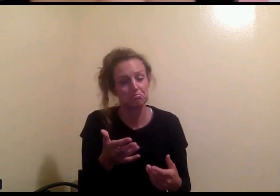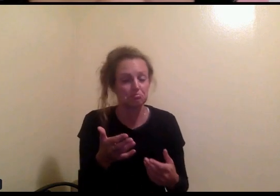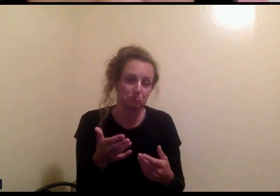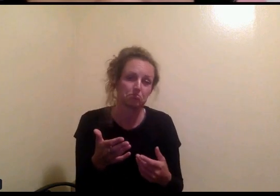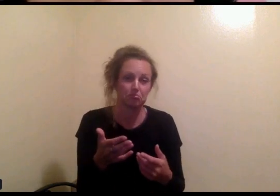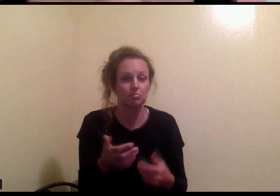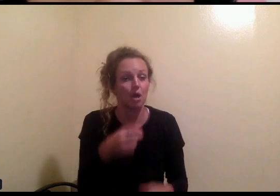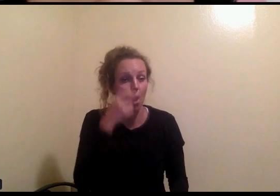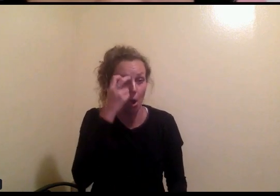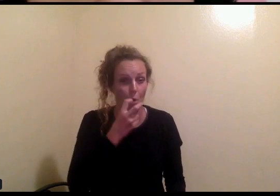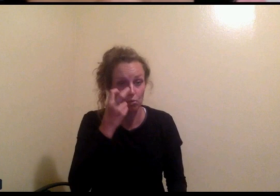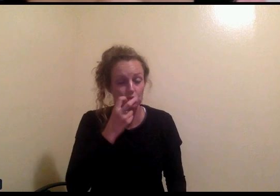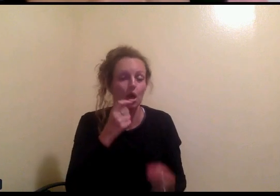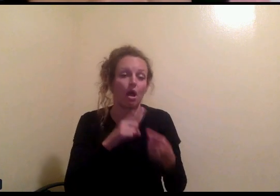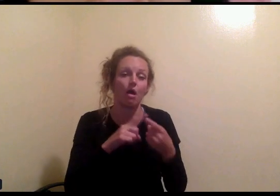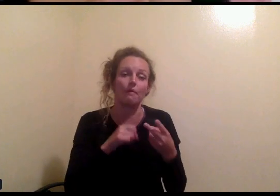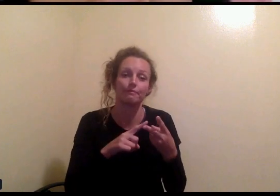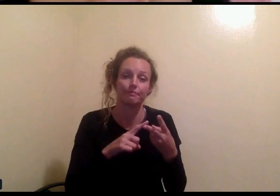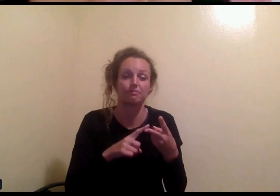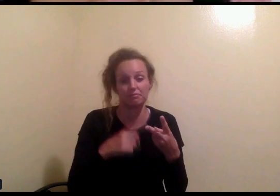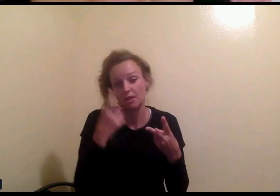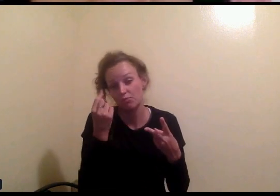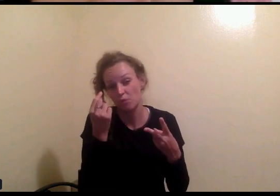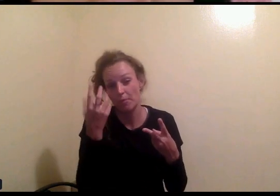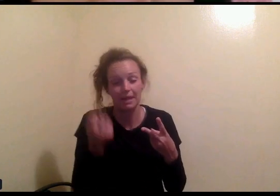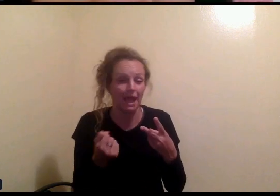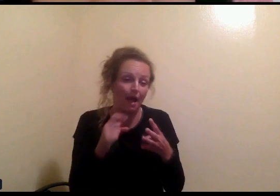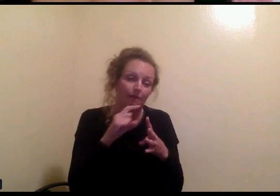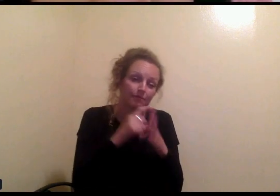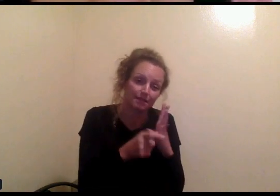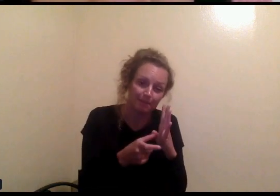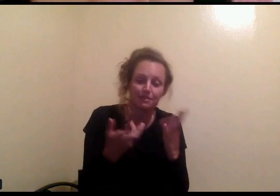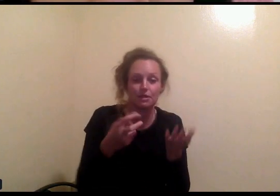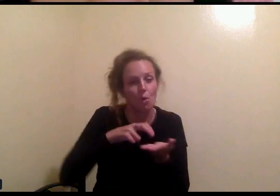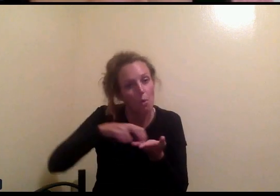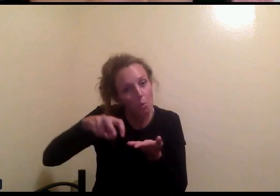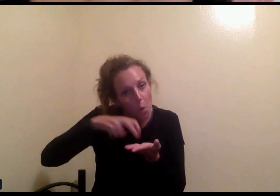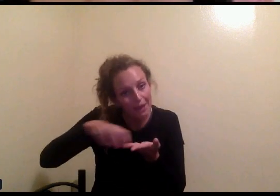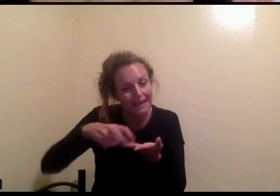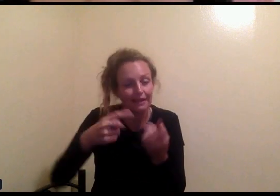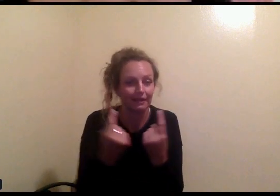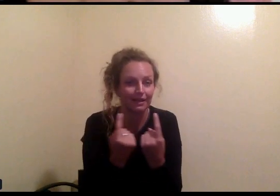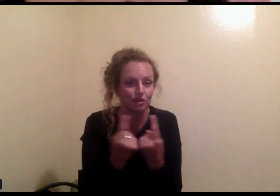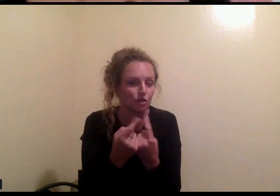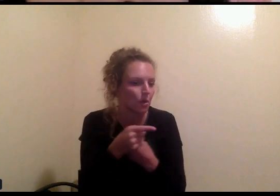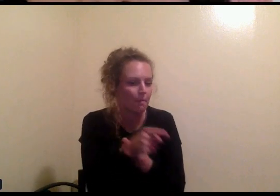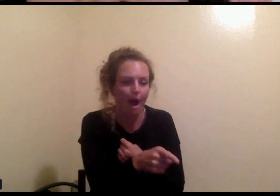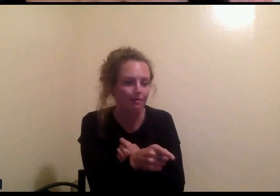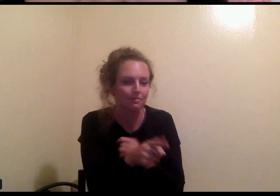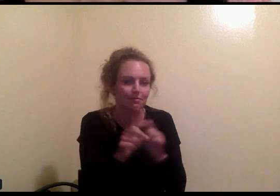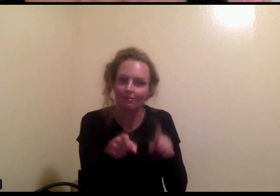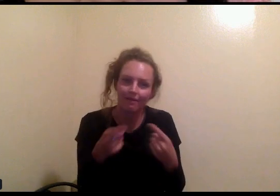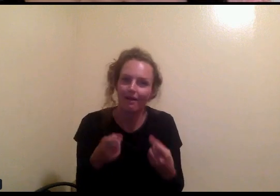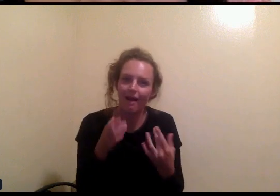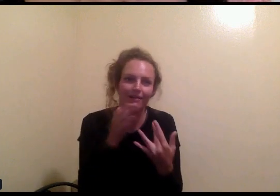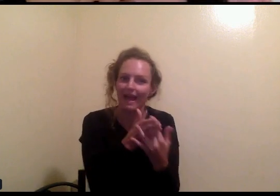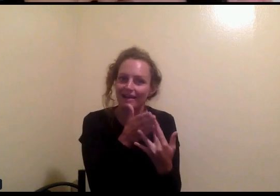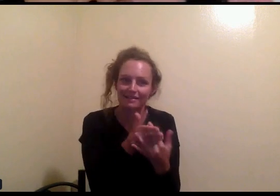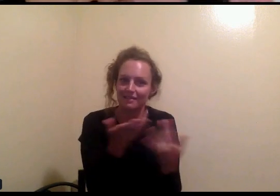road. You're also a disability ambassador, and you're representing something very different to a cruise ship